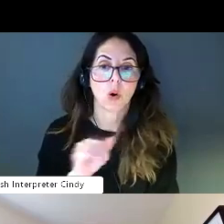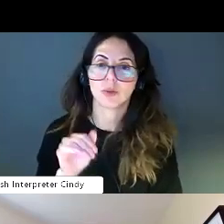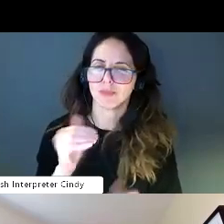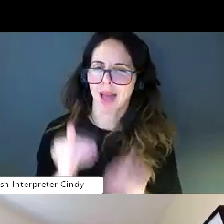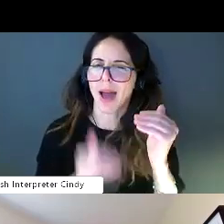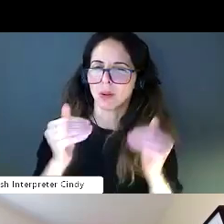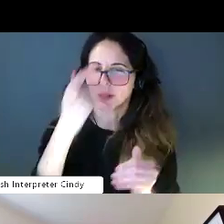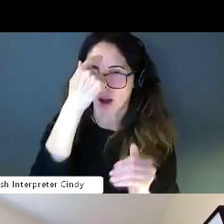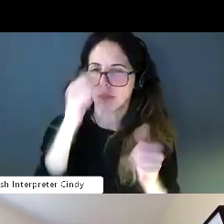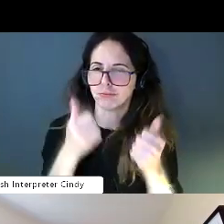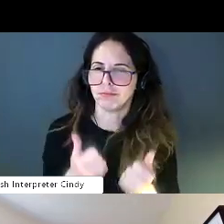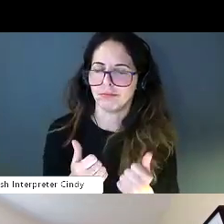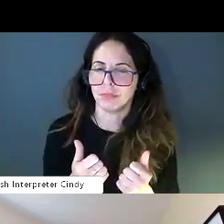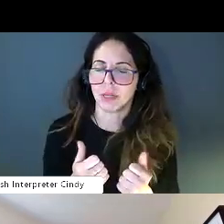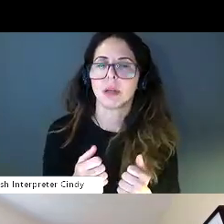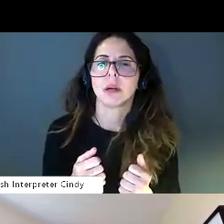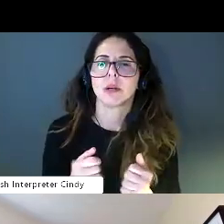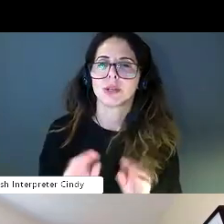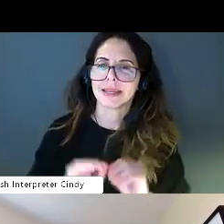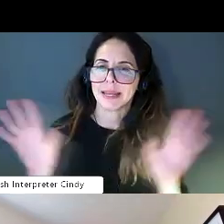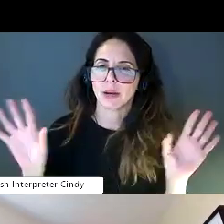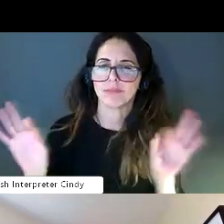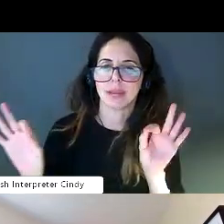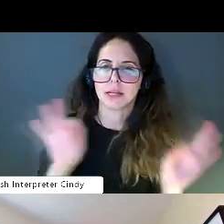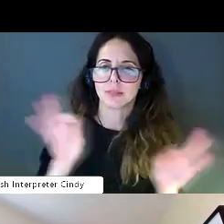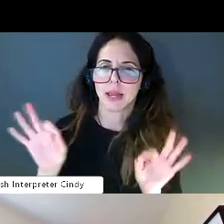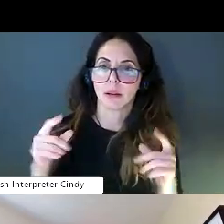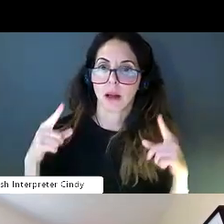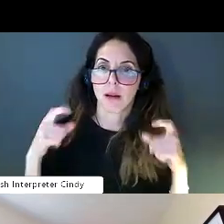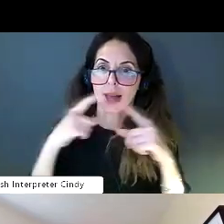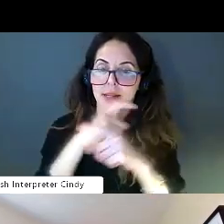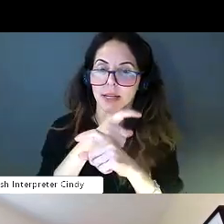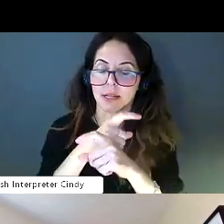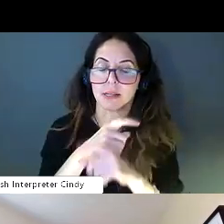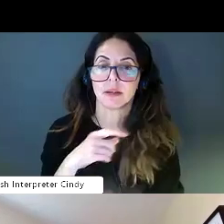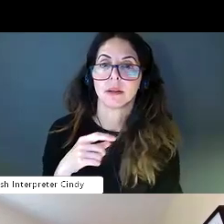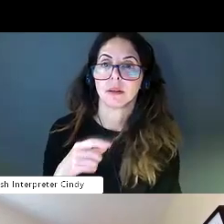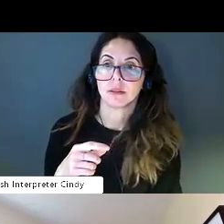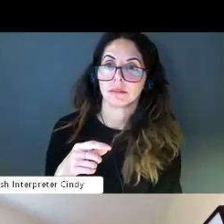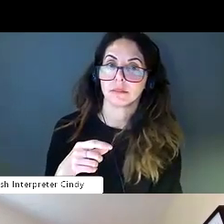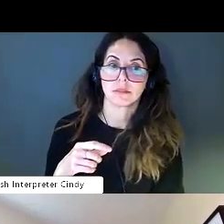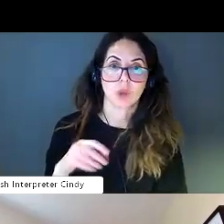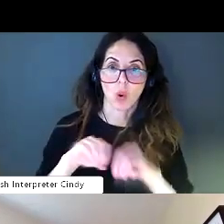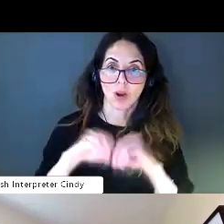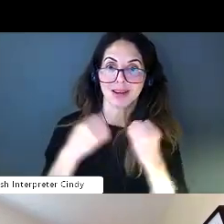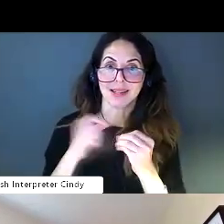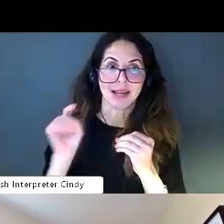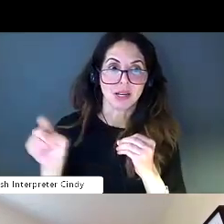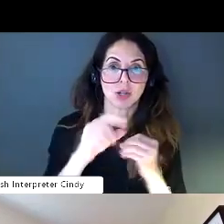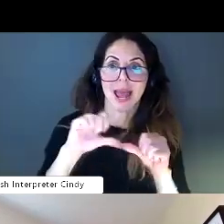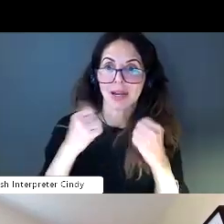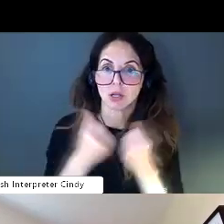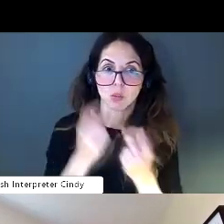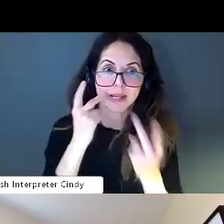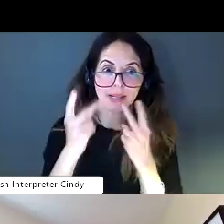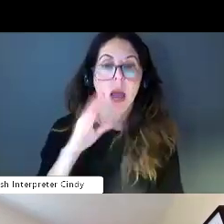impairments, just to get us a better understanding of the complexities that not only we as individual organizations and agencies deal with, but